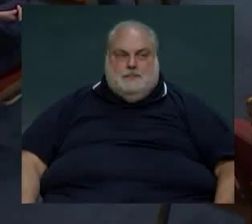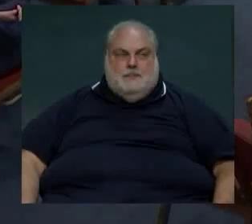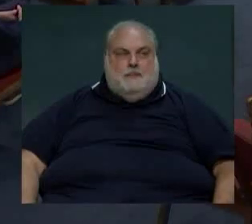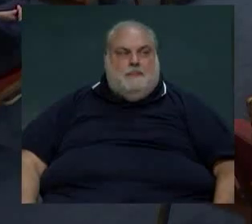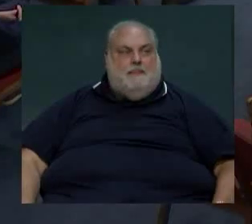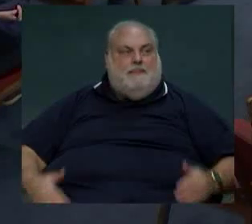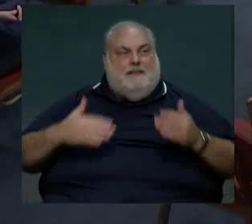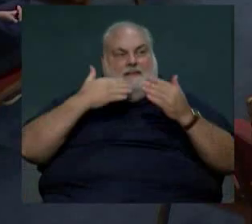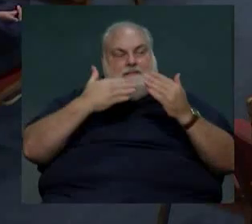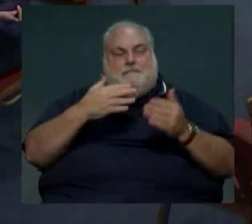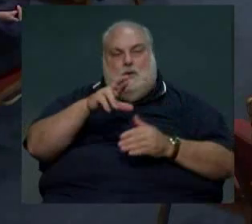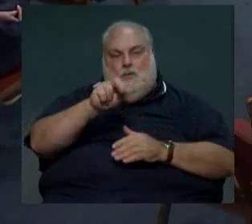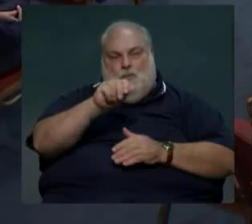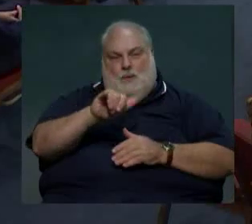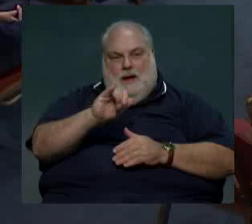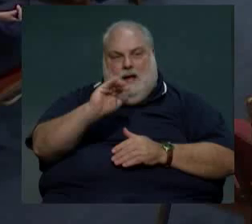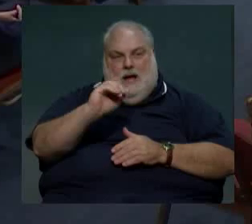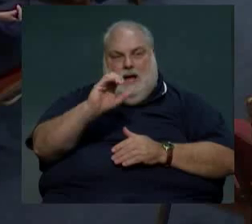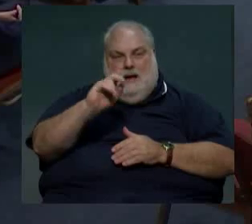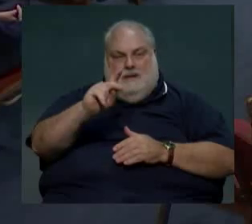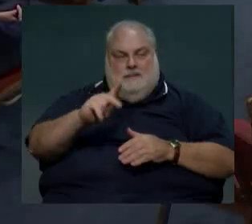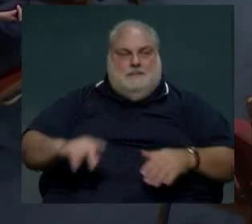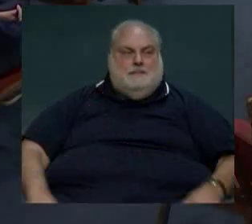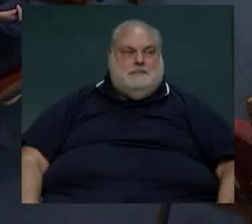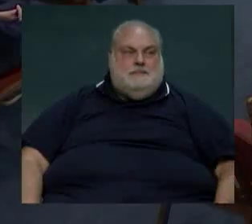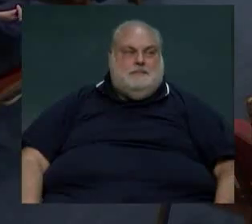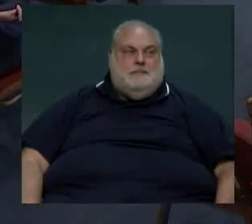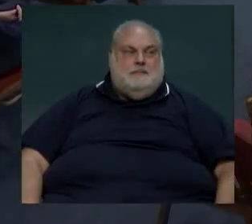Thank you so much, Mr. Raycott.